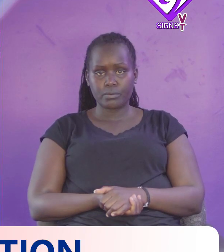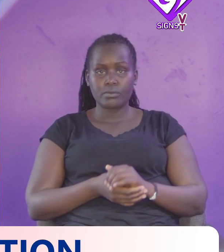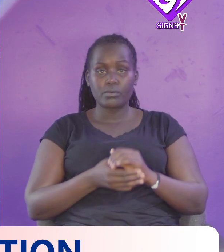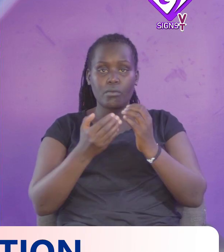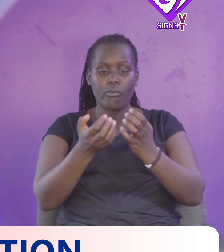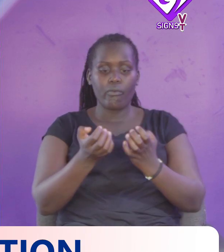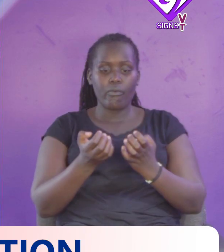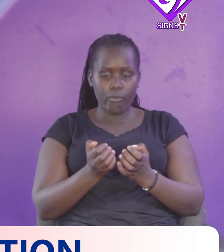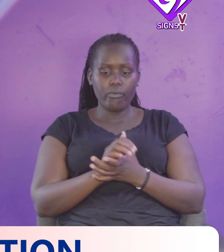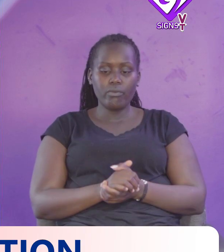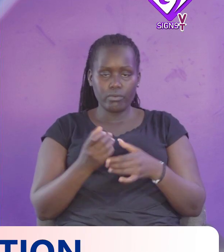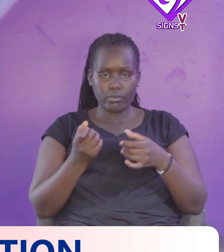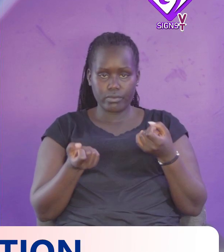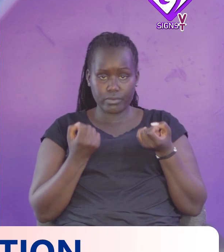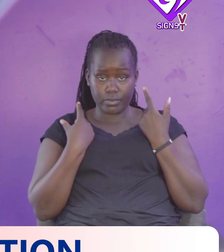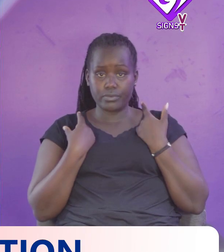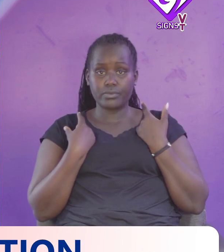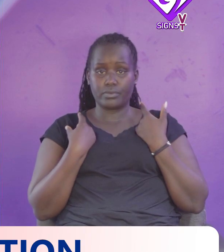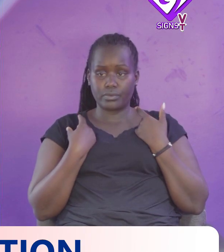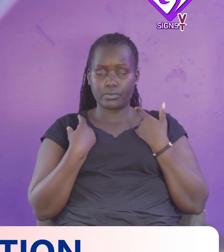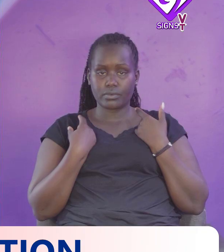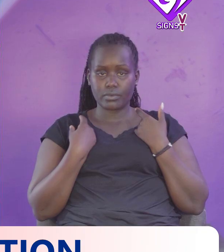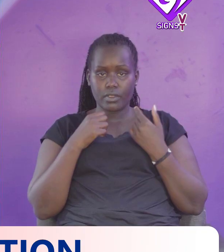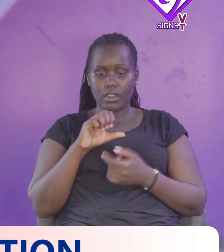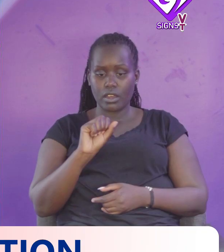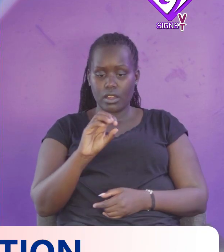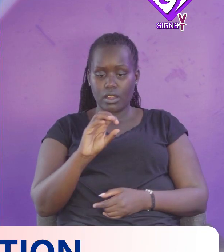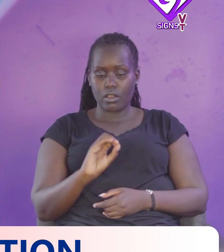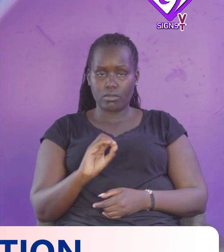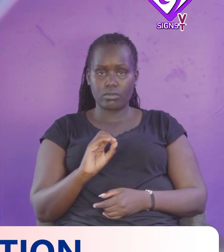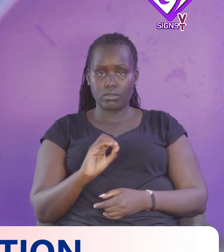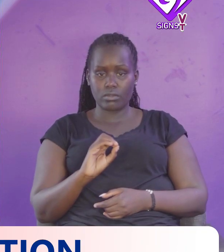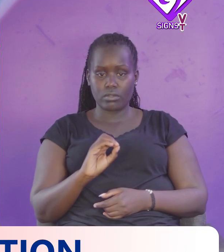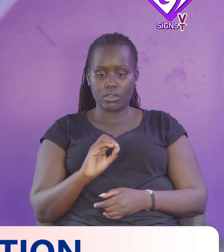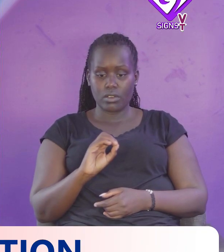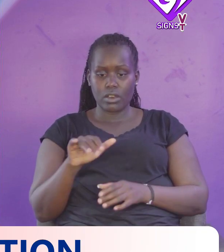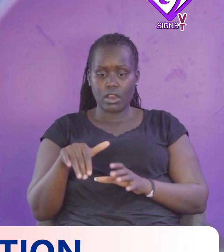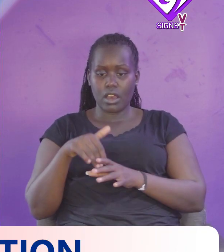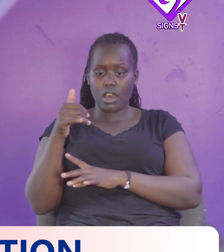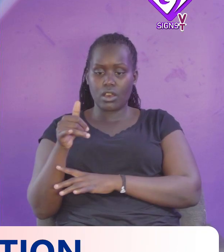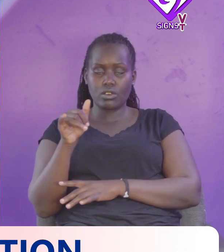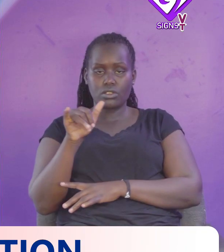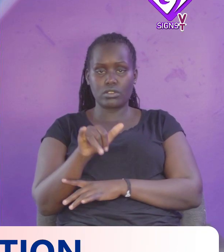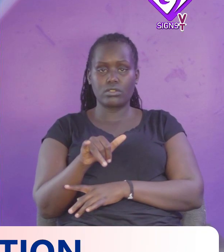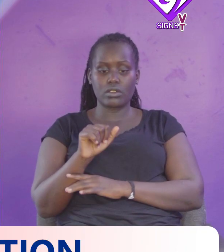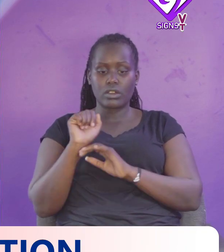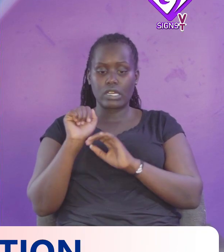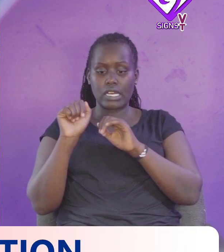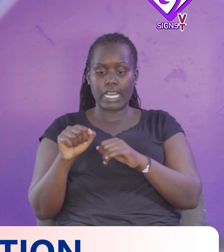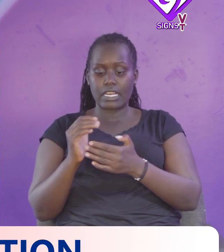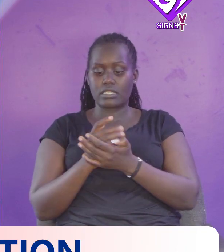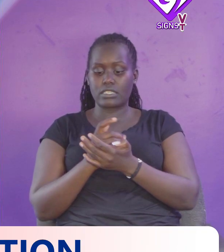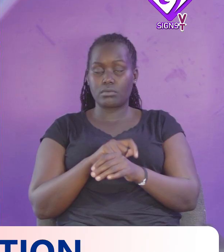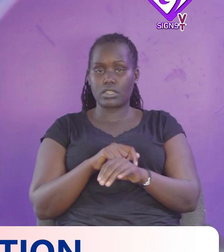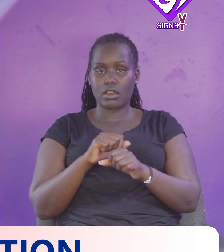need. You understand? Yeah. So being out of touch with that can sometimes